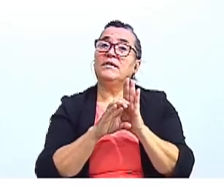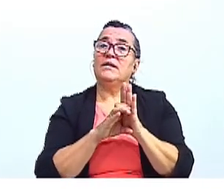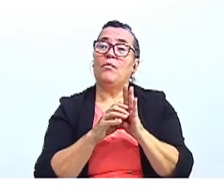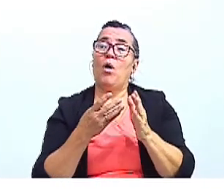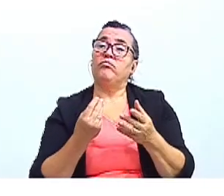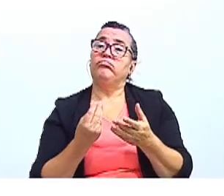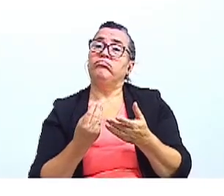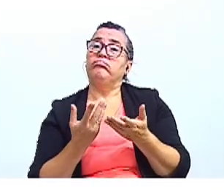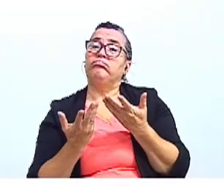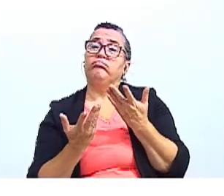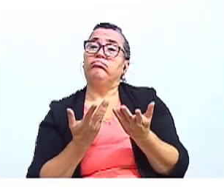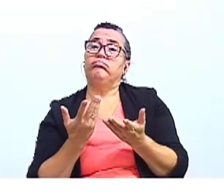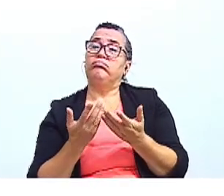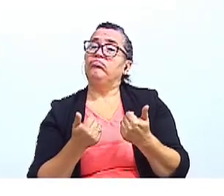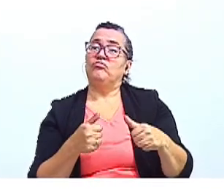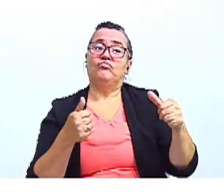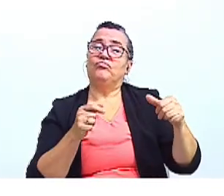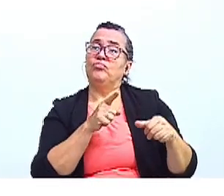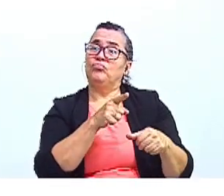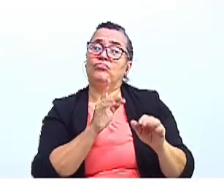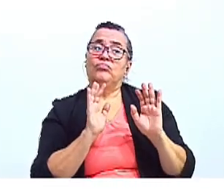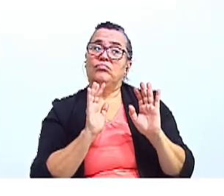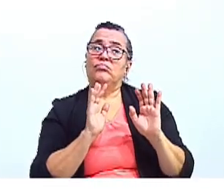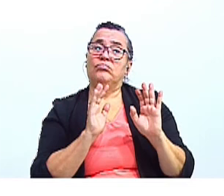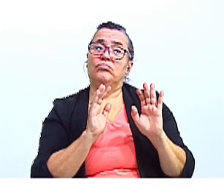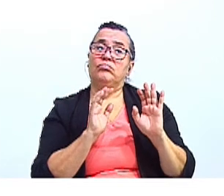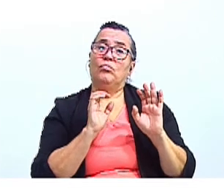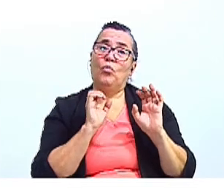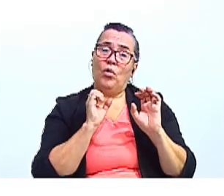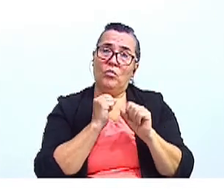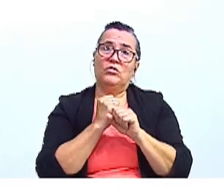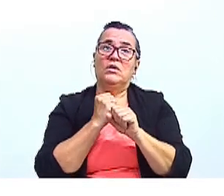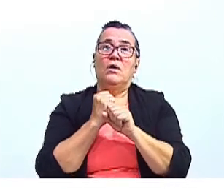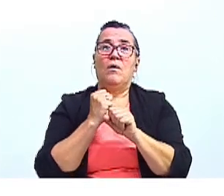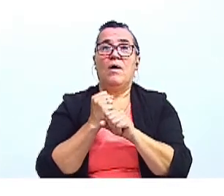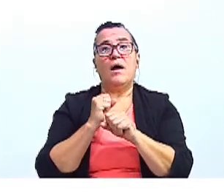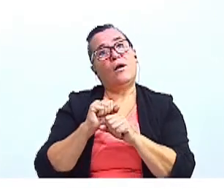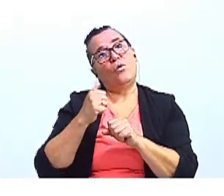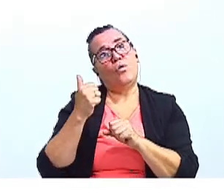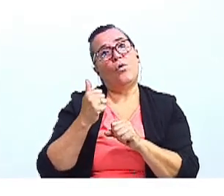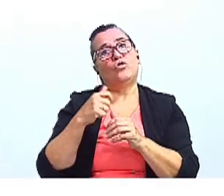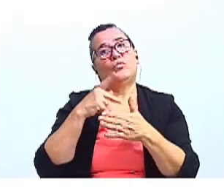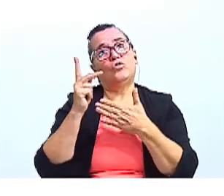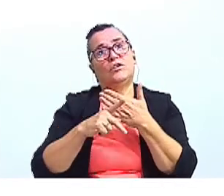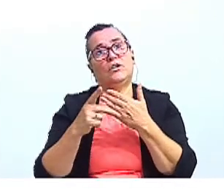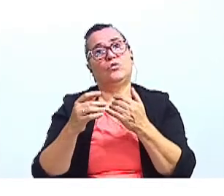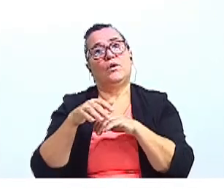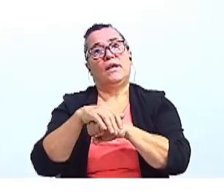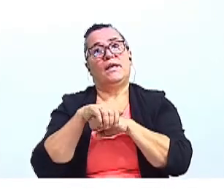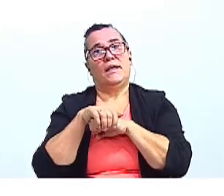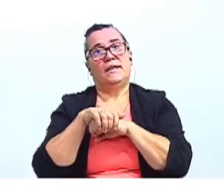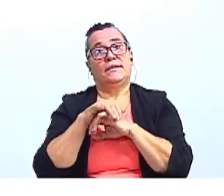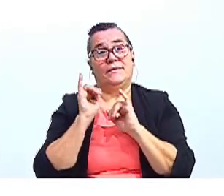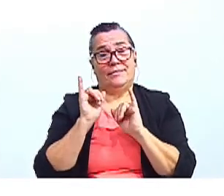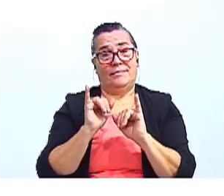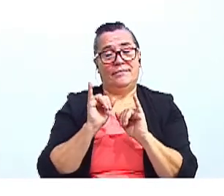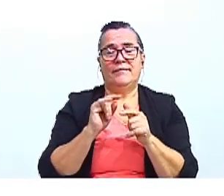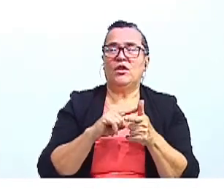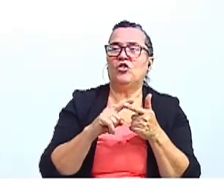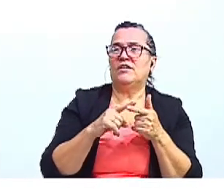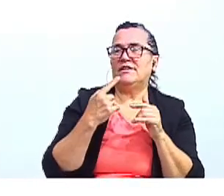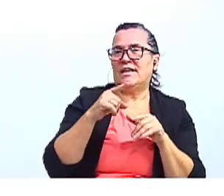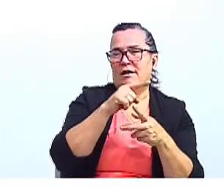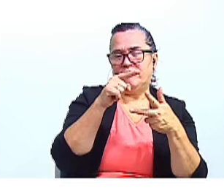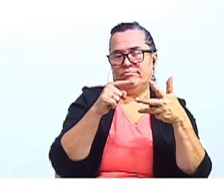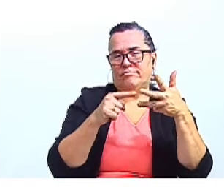afraid I disagree with you, Carlos. We can work with Anita in the English project. Okay, guys, now that you know how